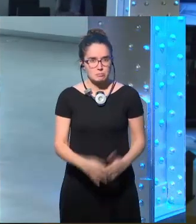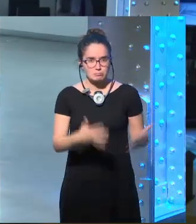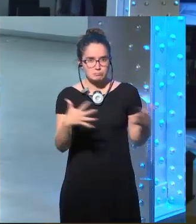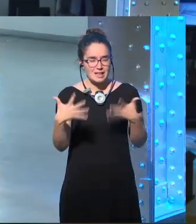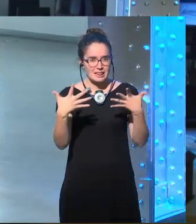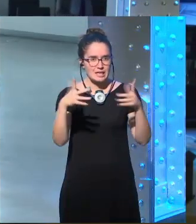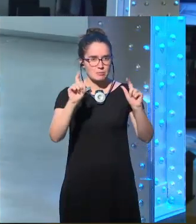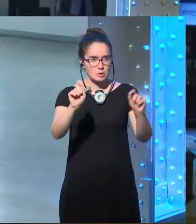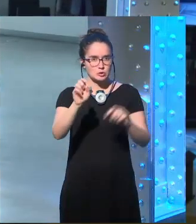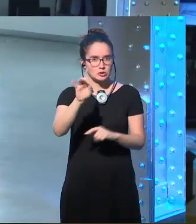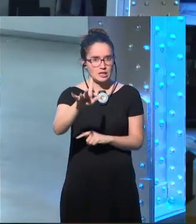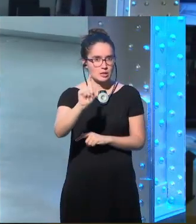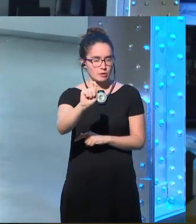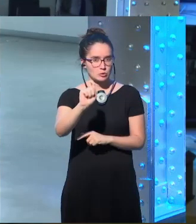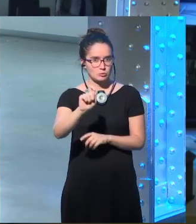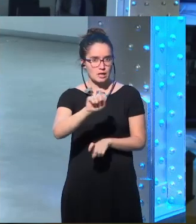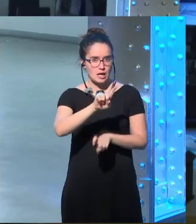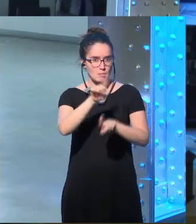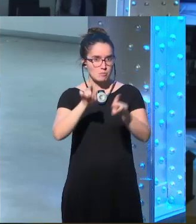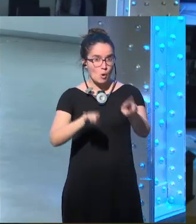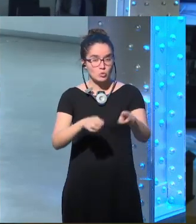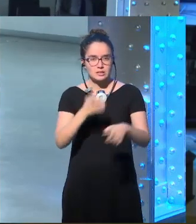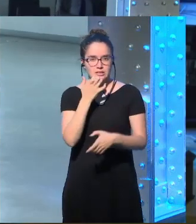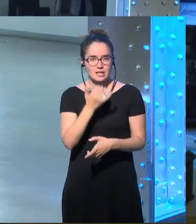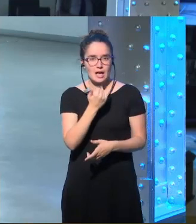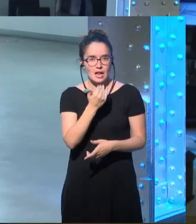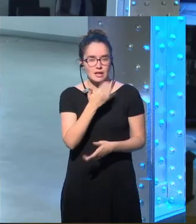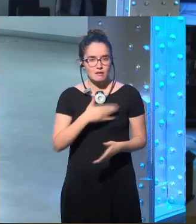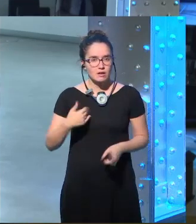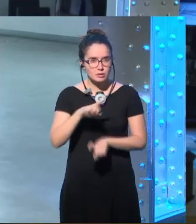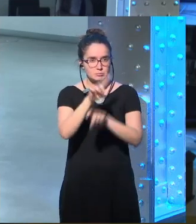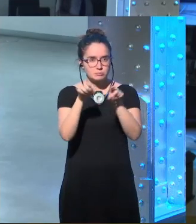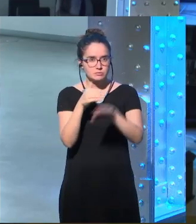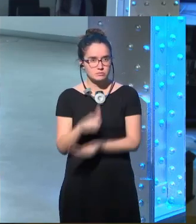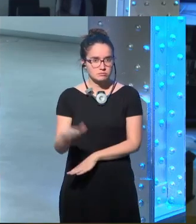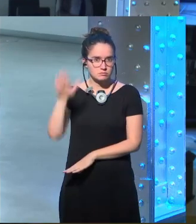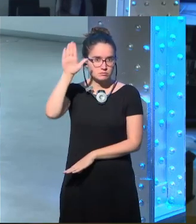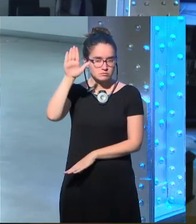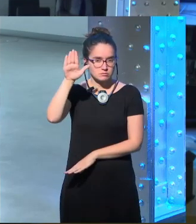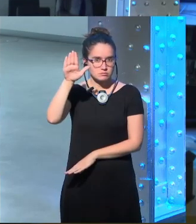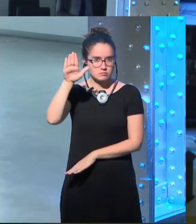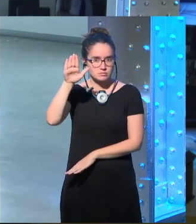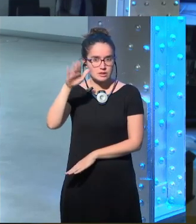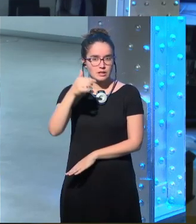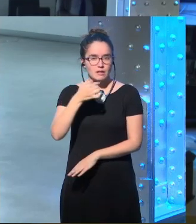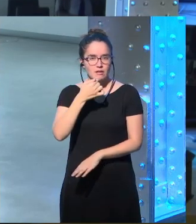Aproximadamente 10 minutos. We have 10 to 15 minutes for questions. If you have any questions for